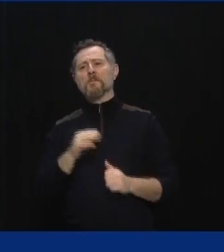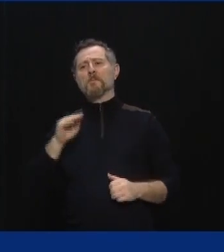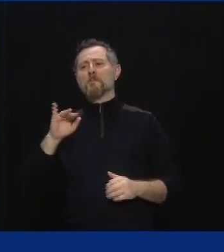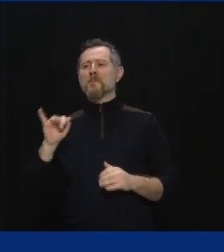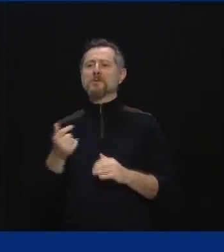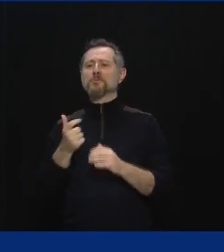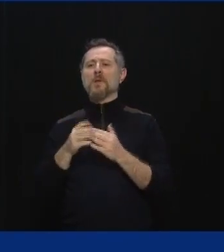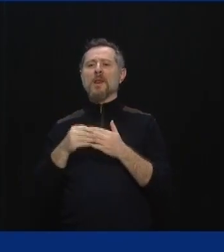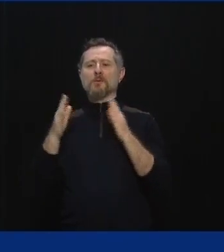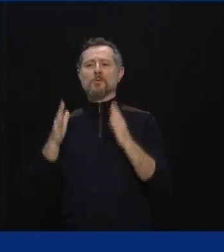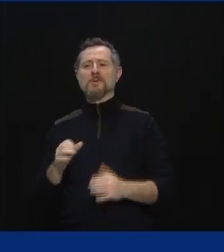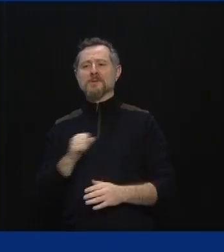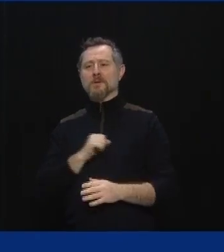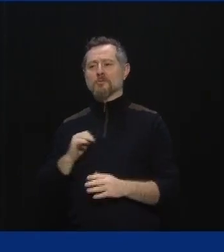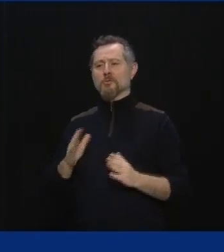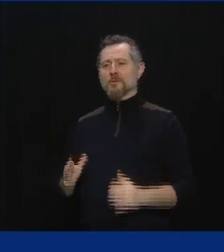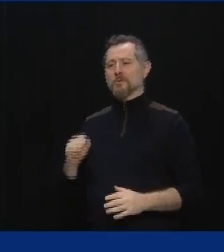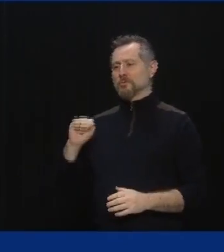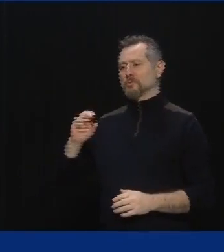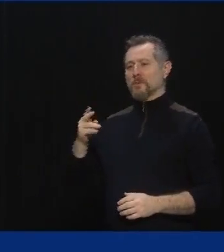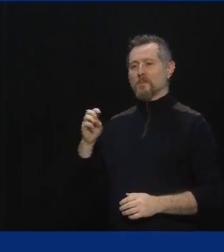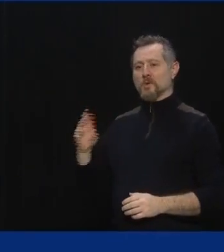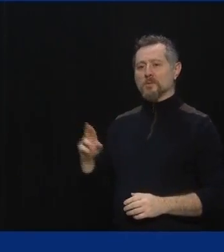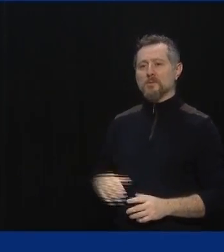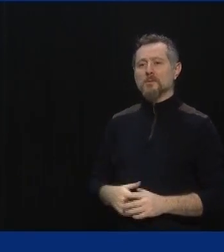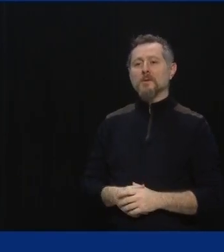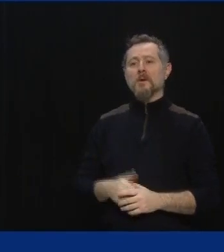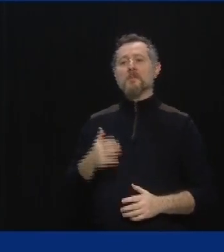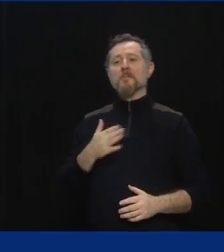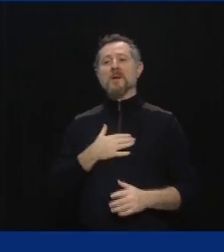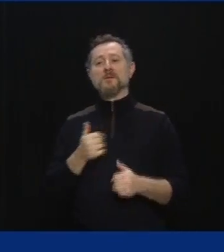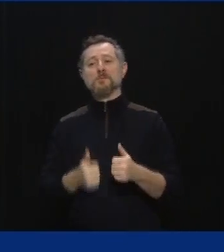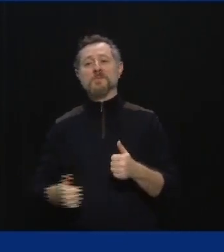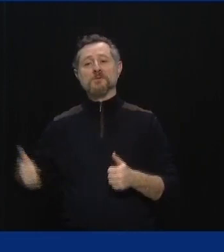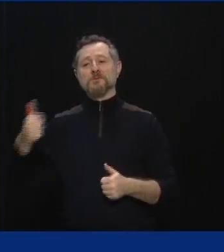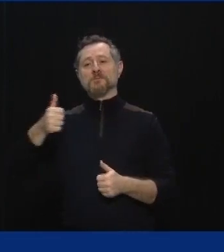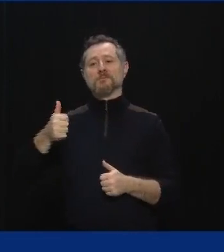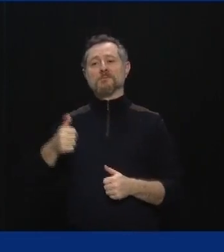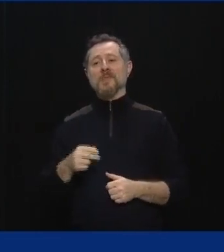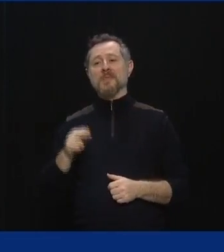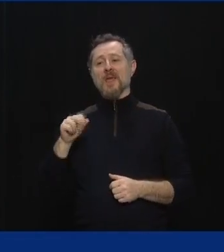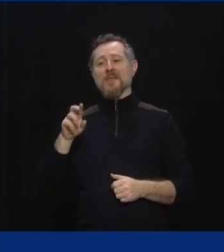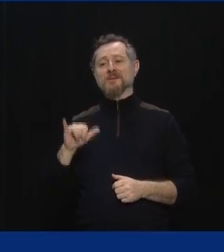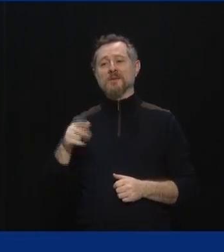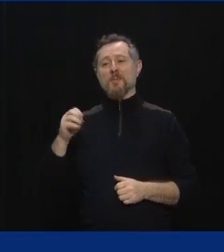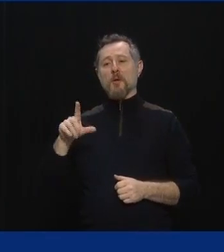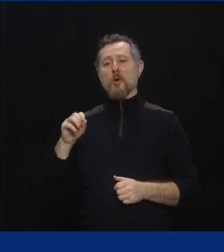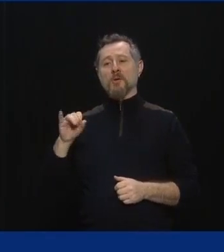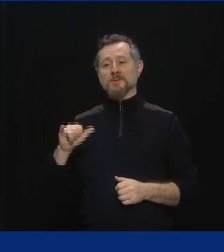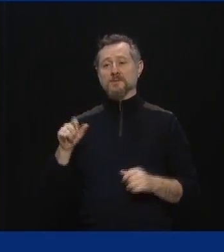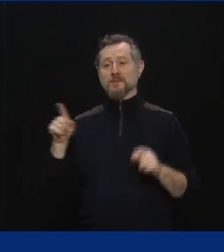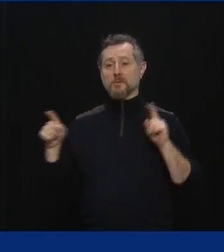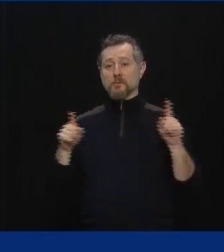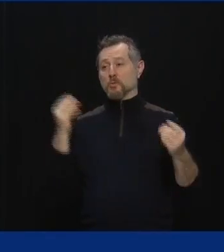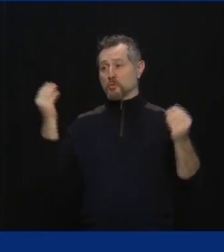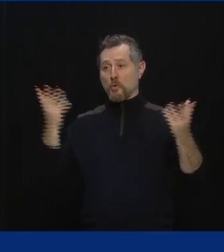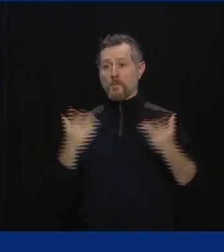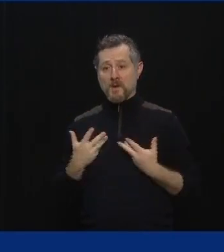Chuck Schumer, and my speaker, Nancy Pelosi, and they have told me already the